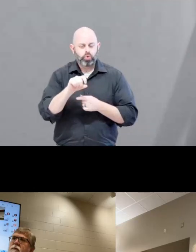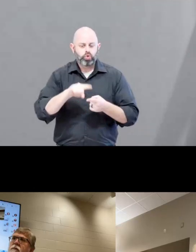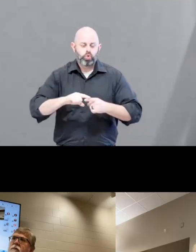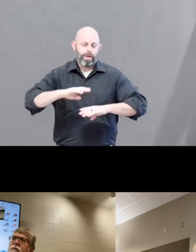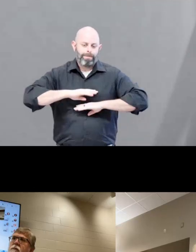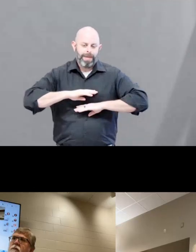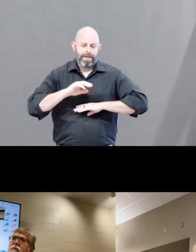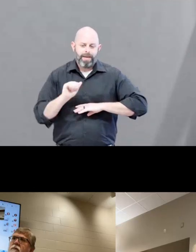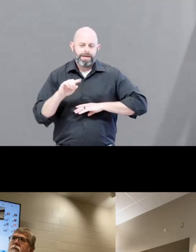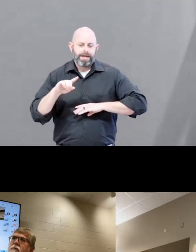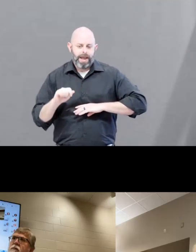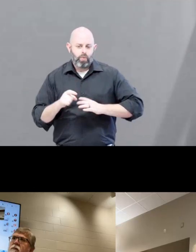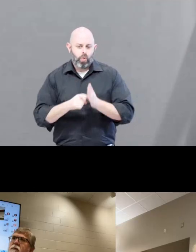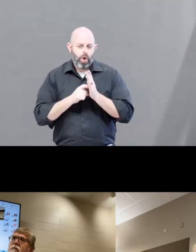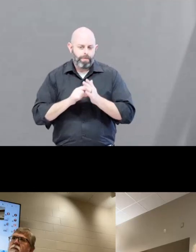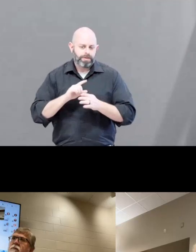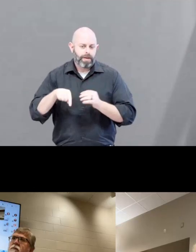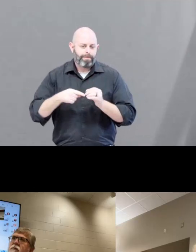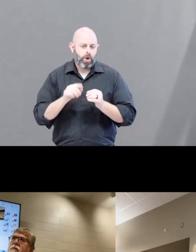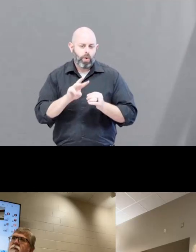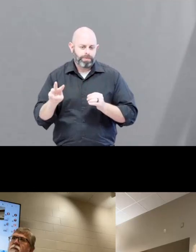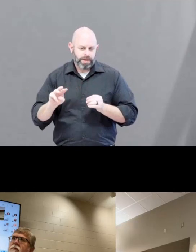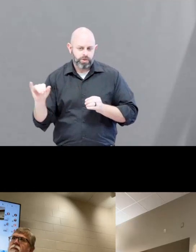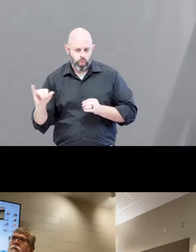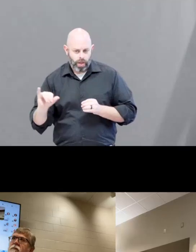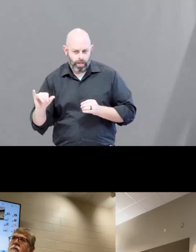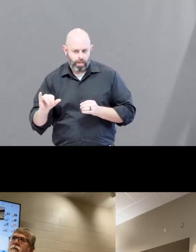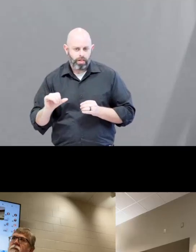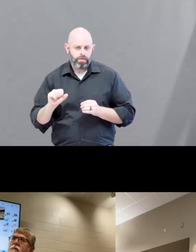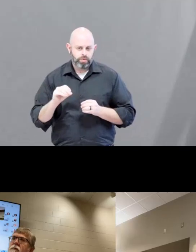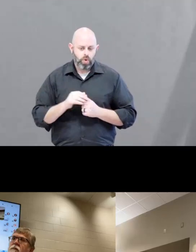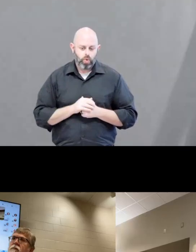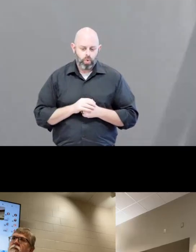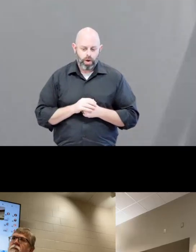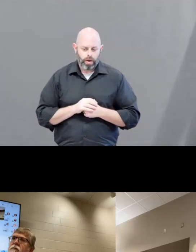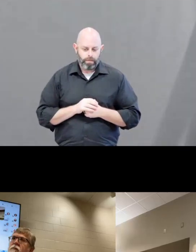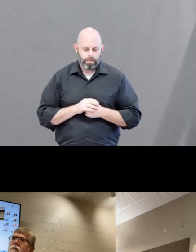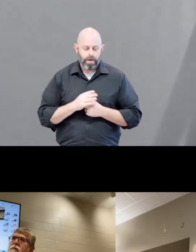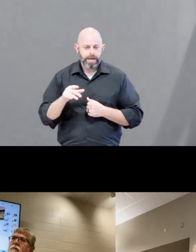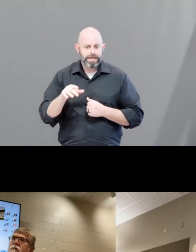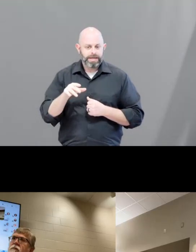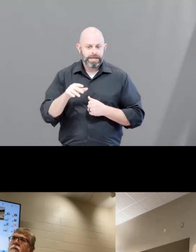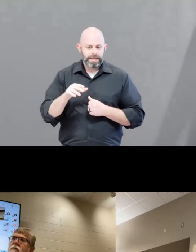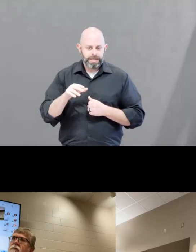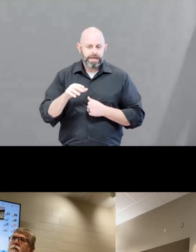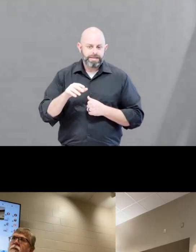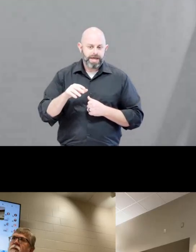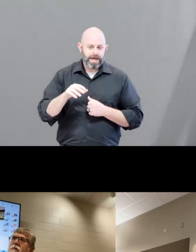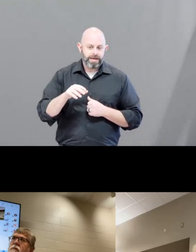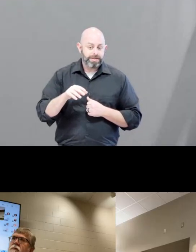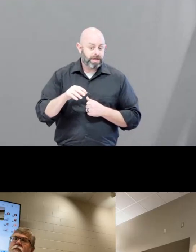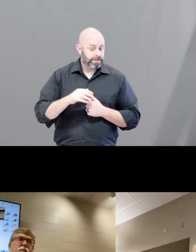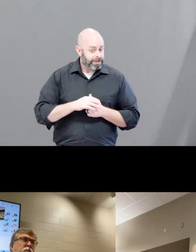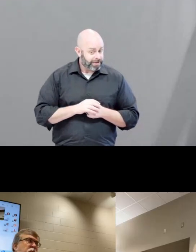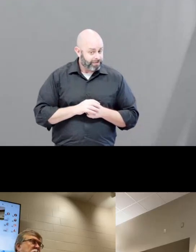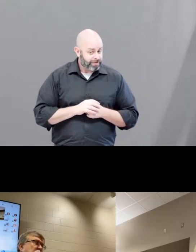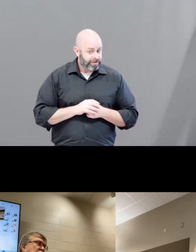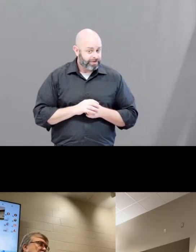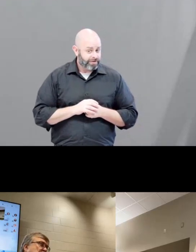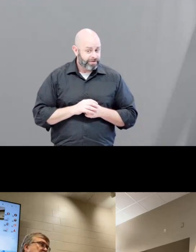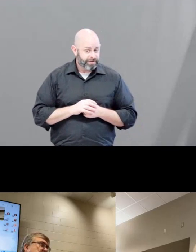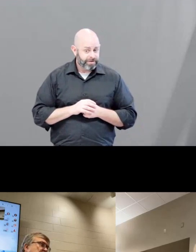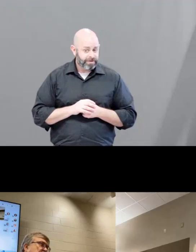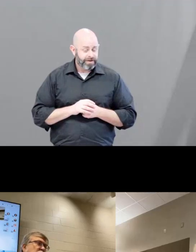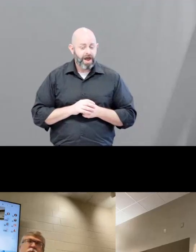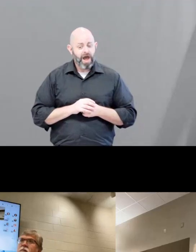the ADA requirements on websites as well. So, and it's built around. Is it expensive?